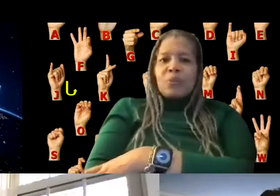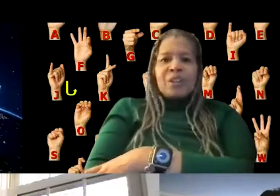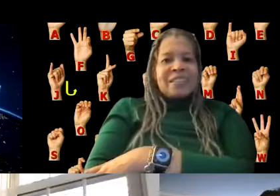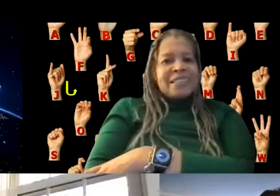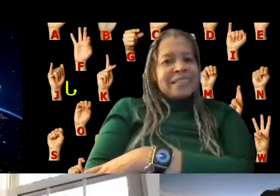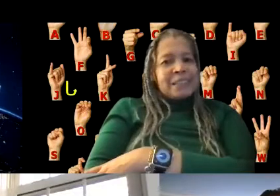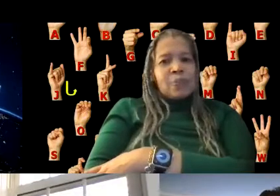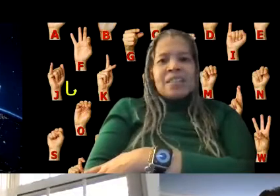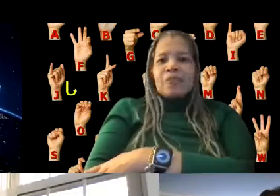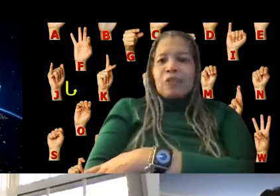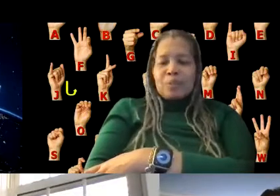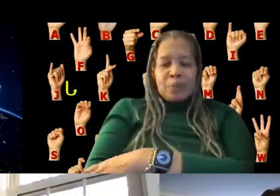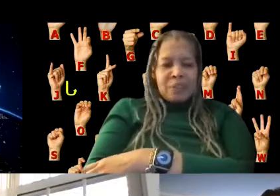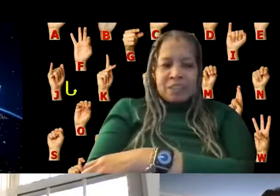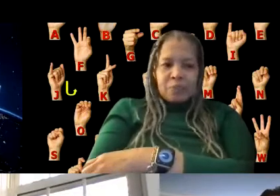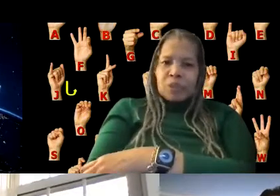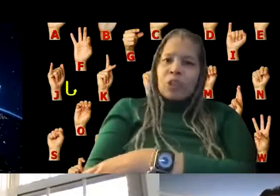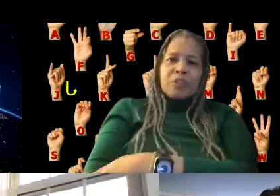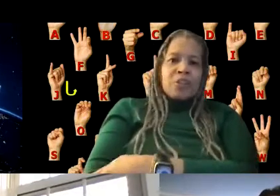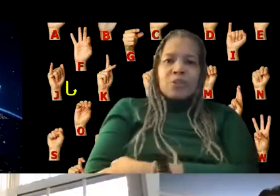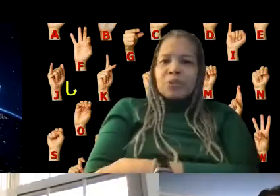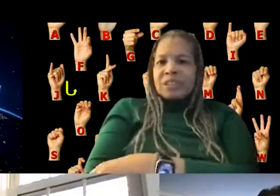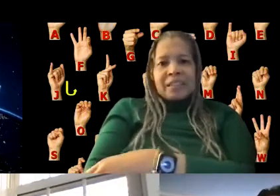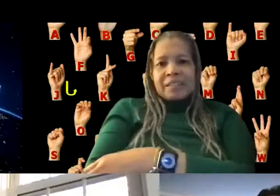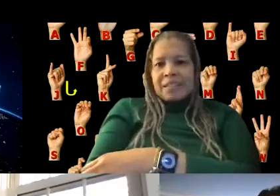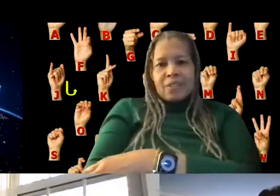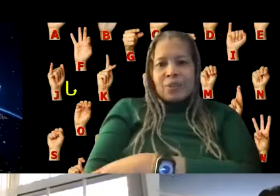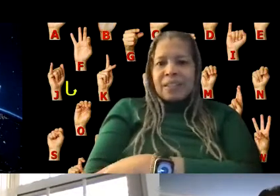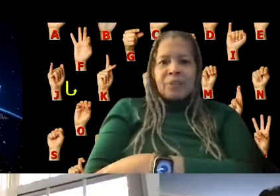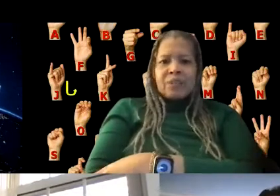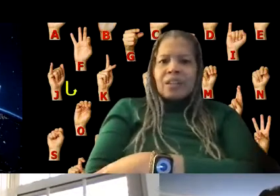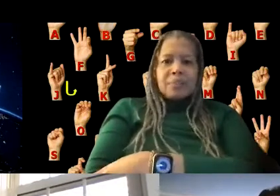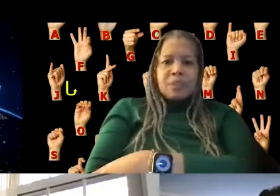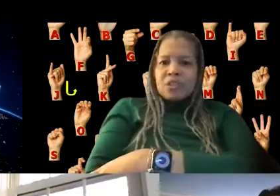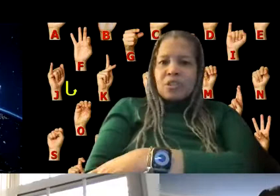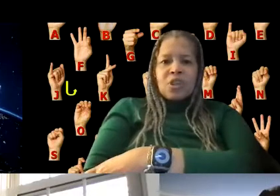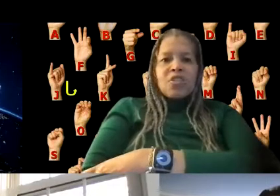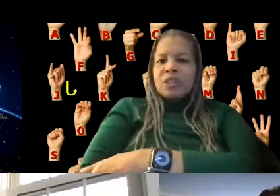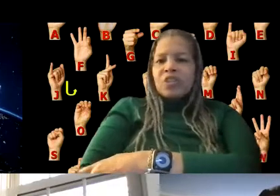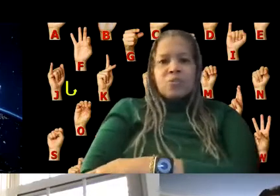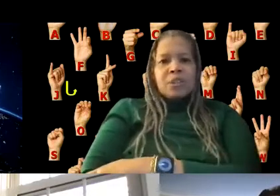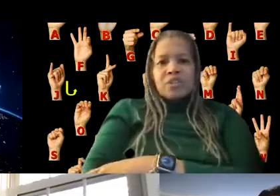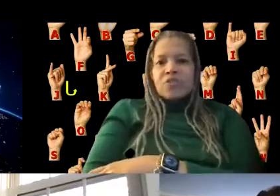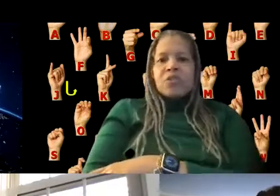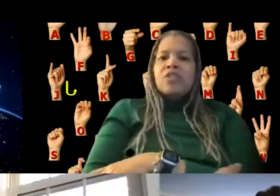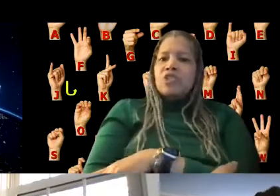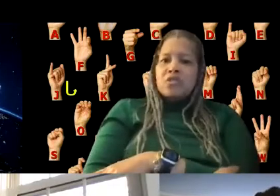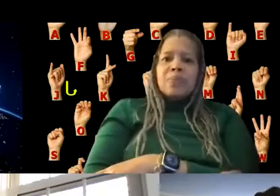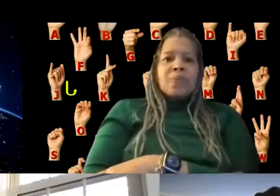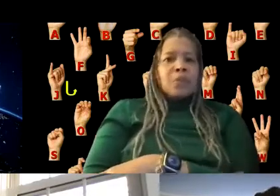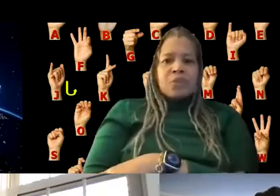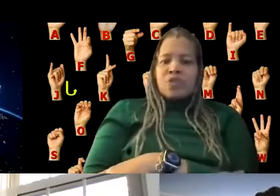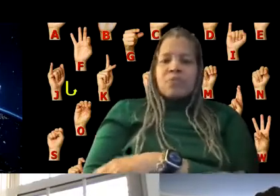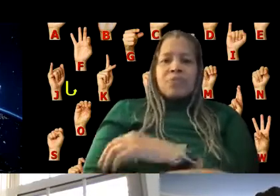views of the world into the space if you're going to be productive, because we all know Google did not intend to do that. That was not good businesses. So they didn't do it intentionally. It's